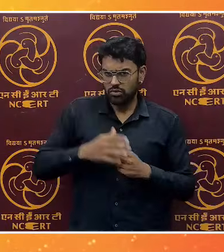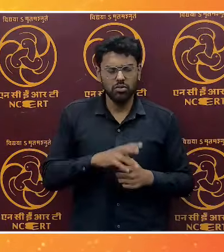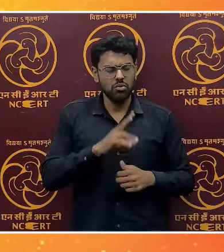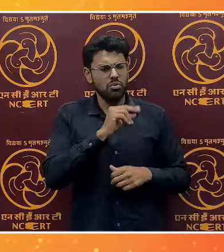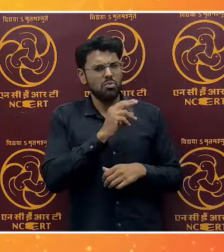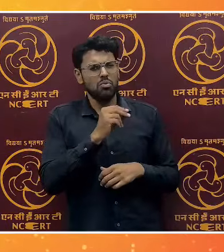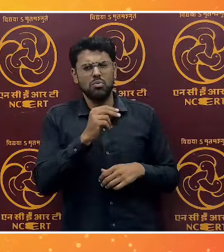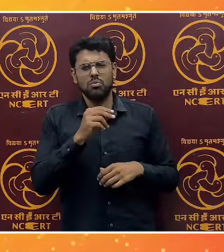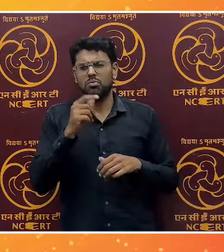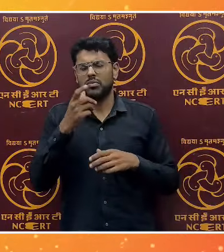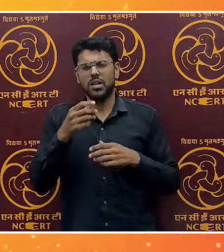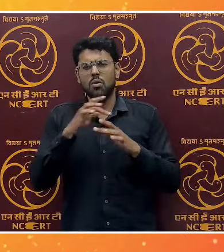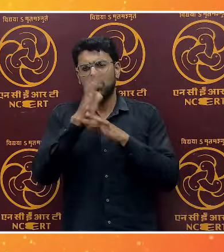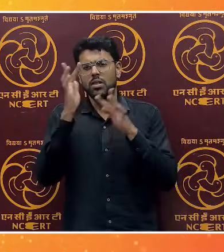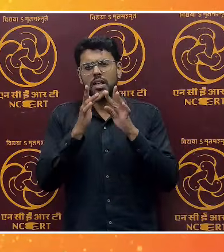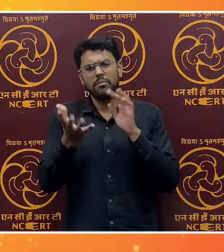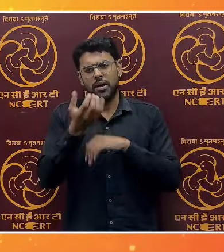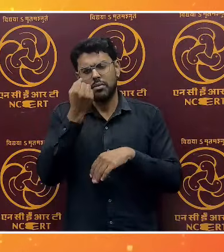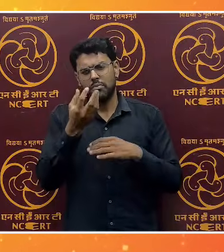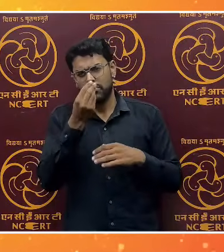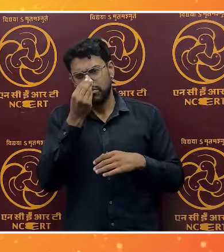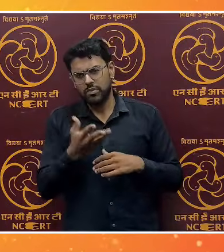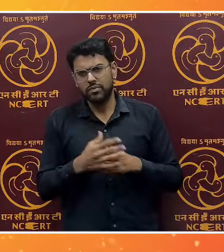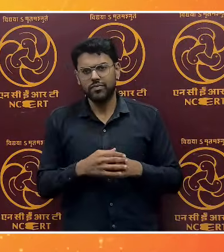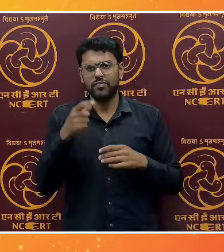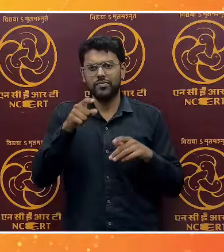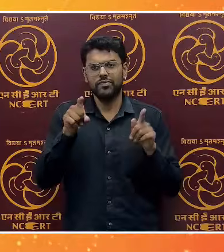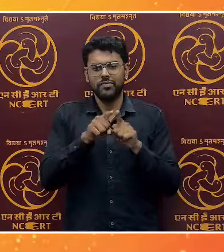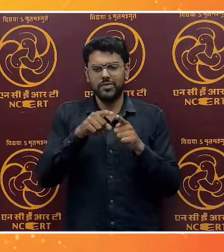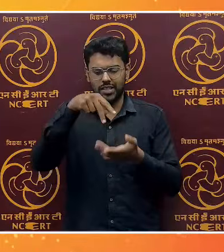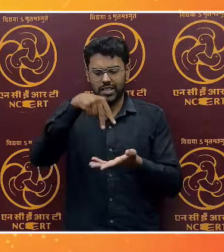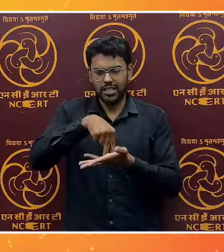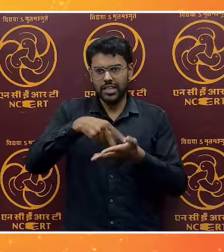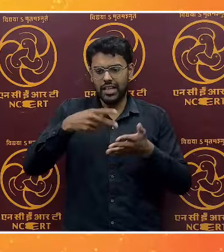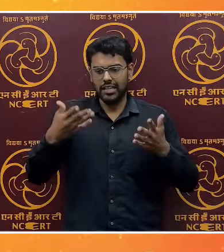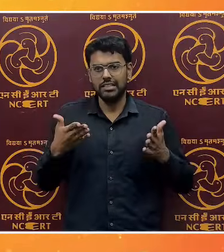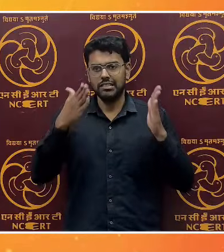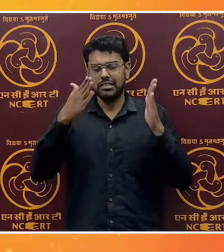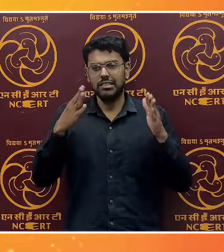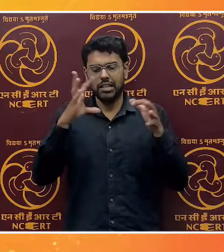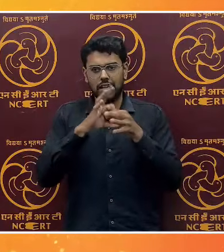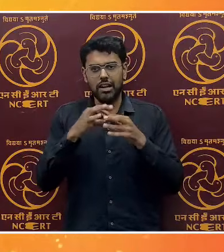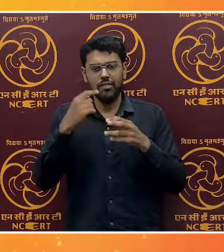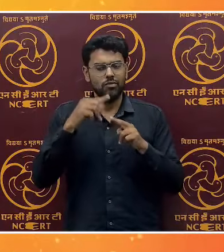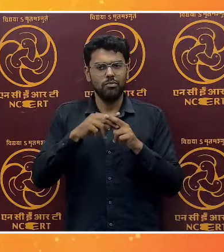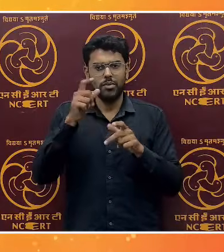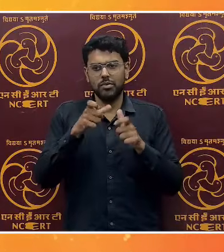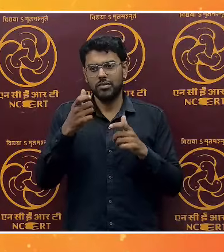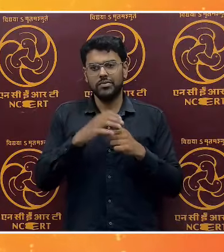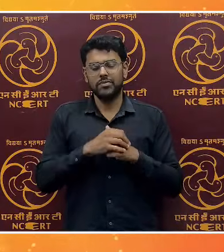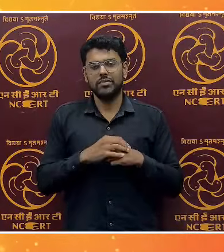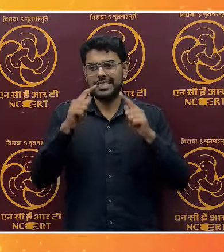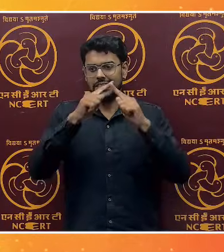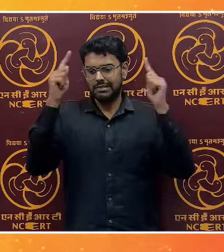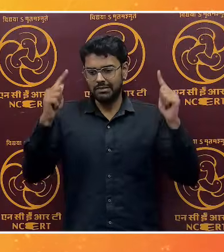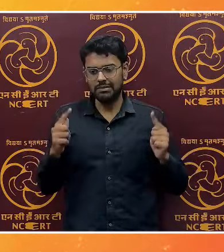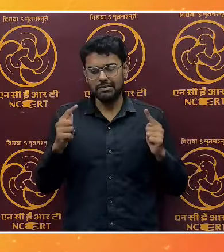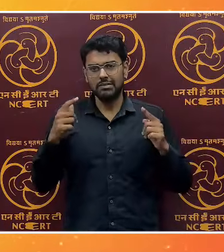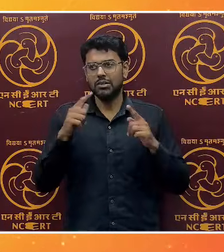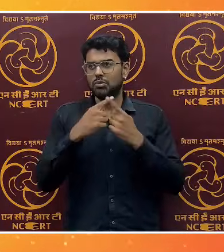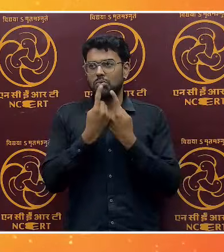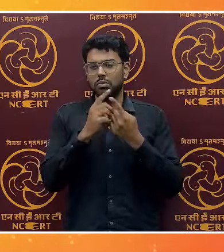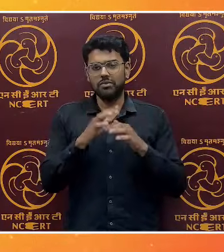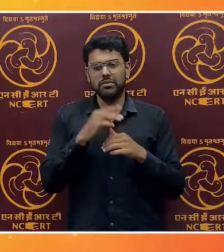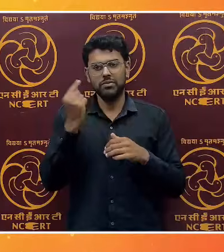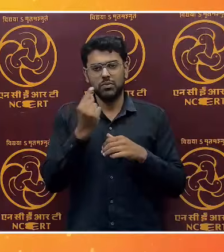right? it's available online. You can buy that. It comes with a stand, so you can, if you have a very small room, you can just